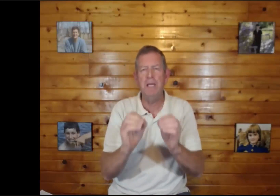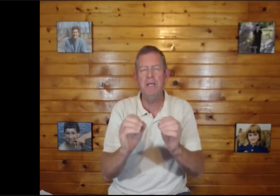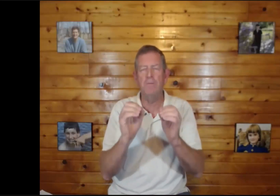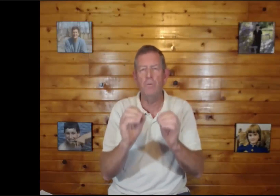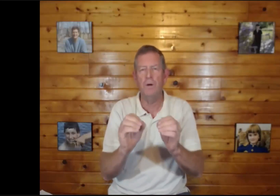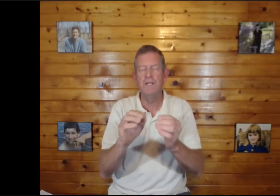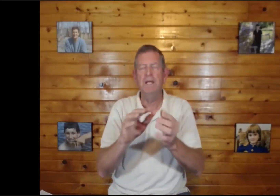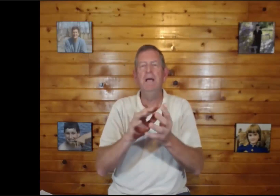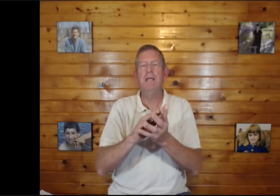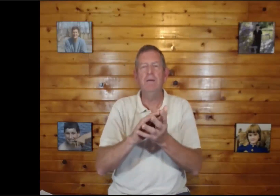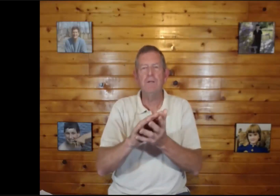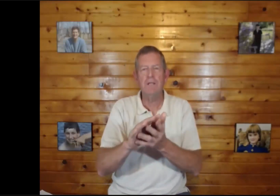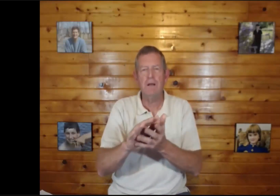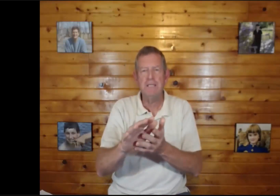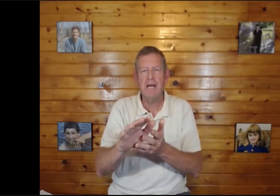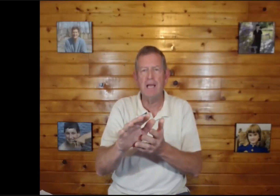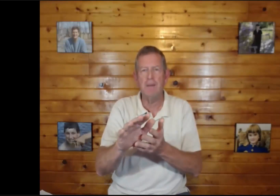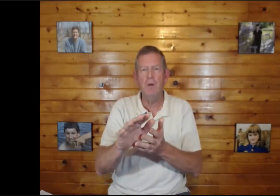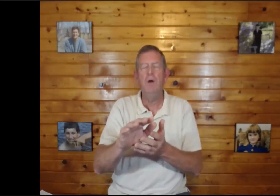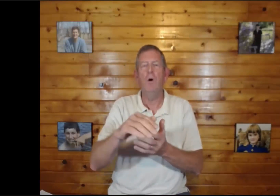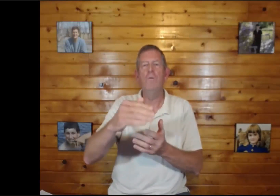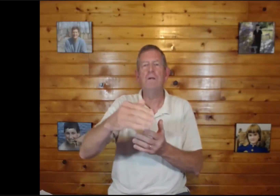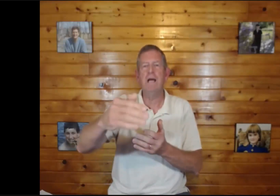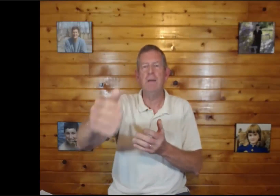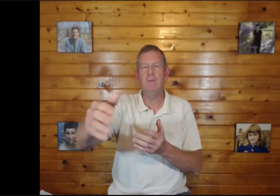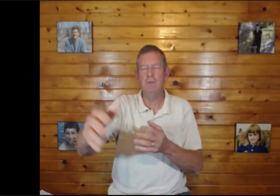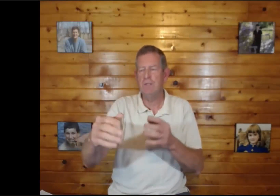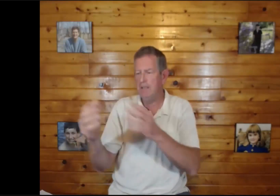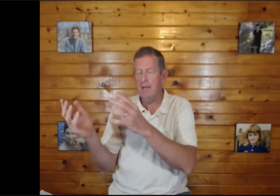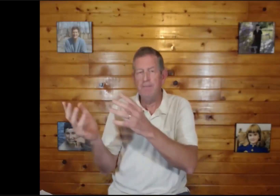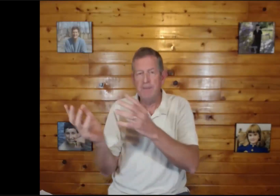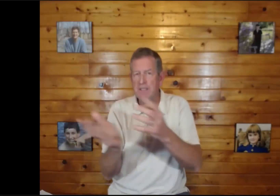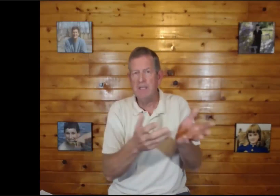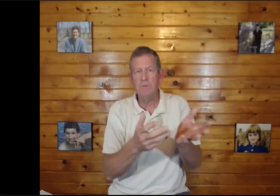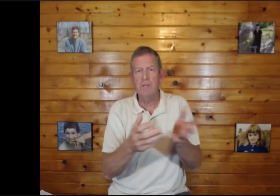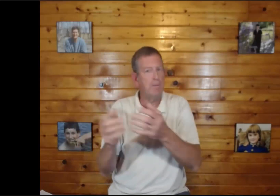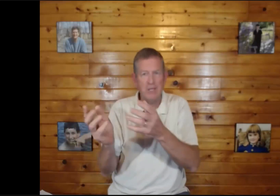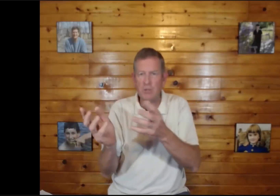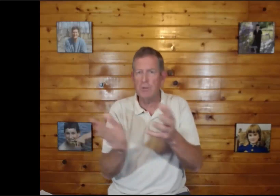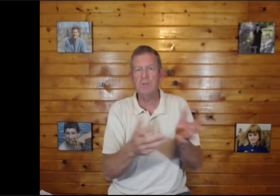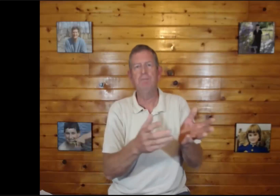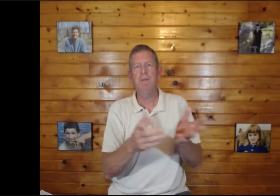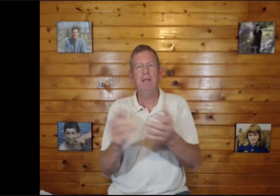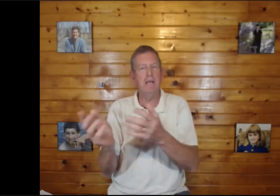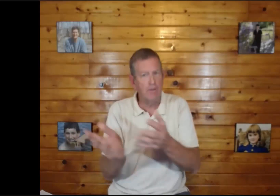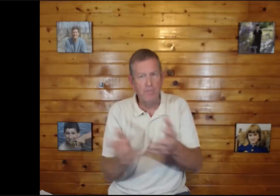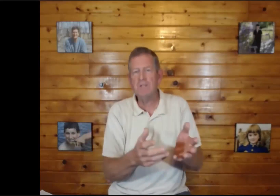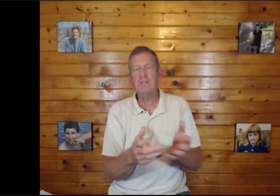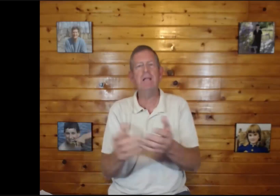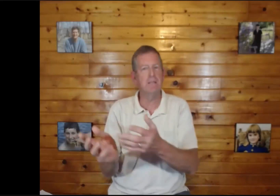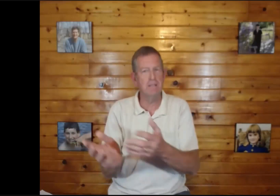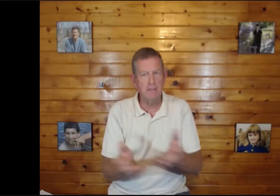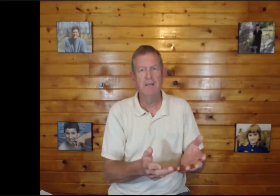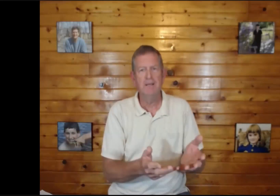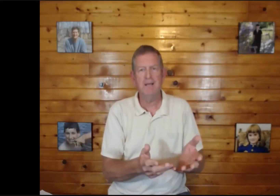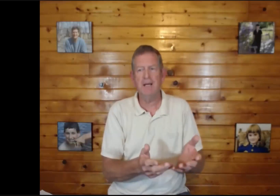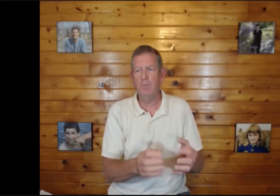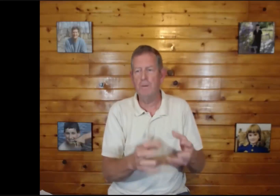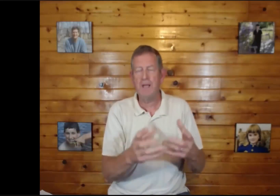precise meaning of words. Give yourself time. Over time, as you see these different pictures in different